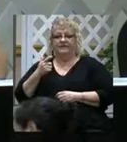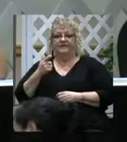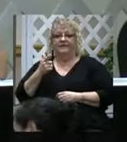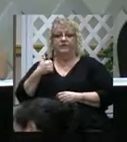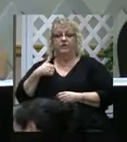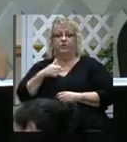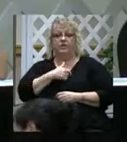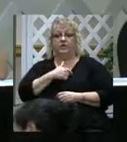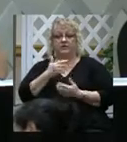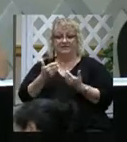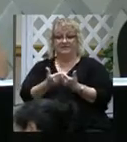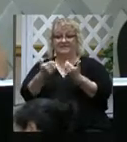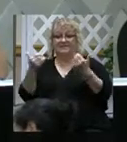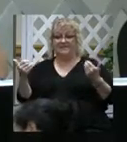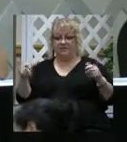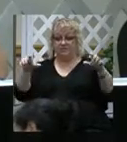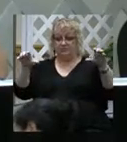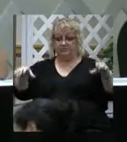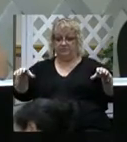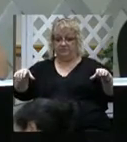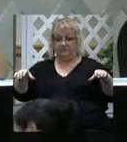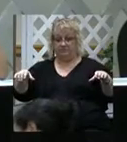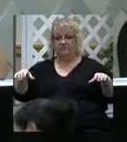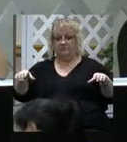completely separated those two